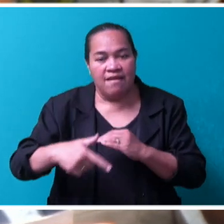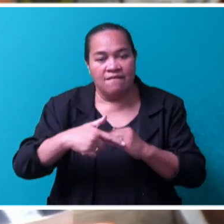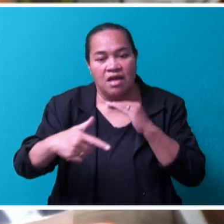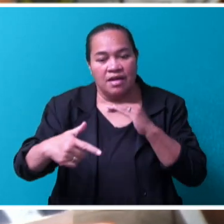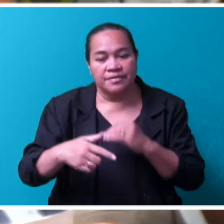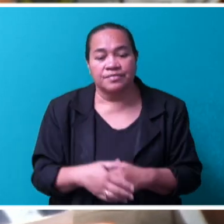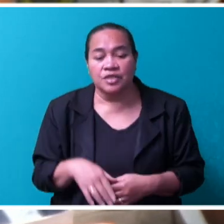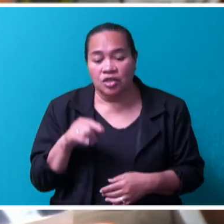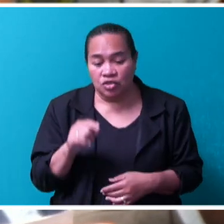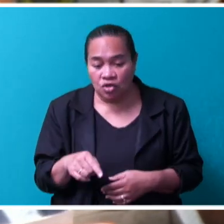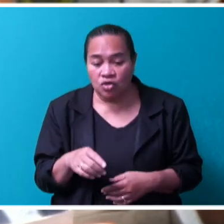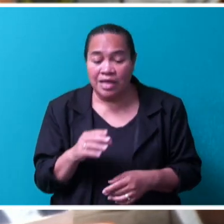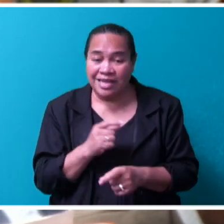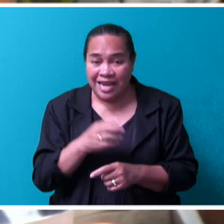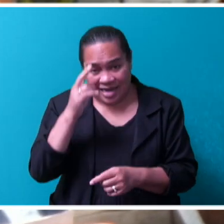national governance,